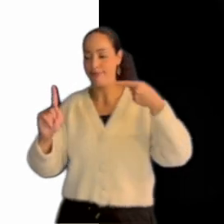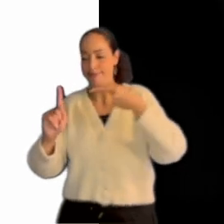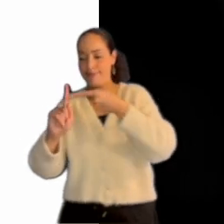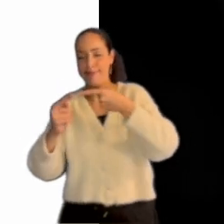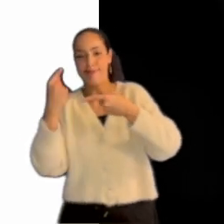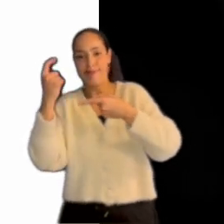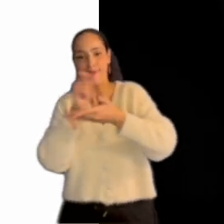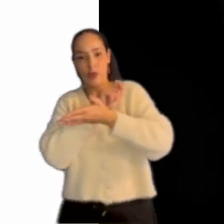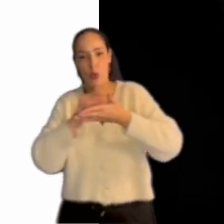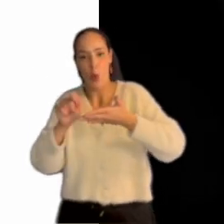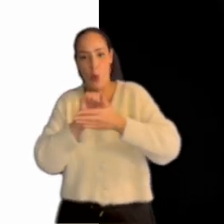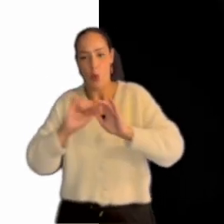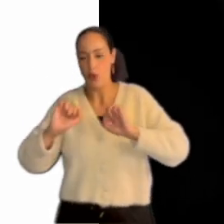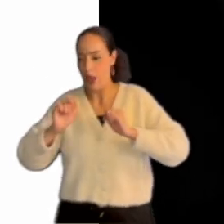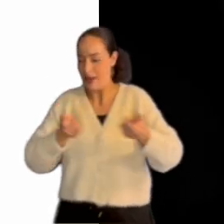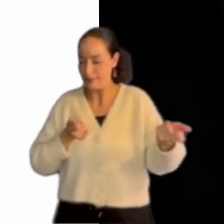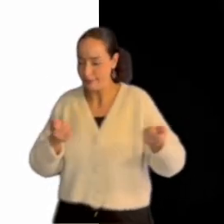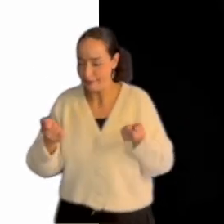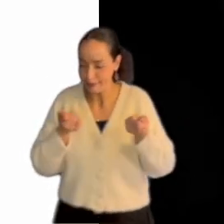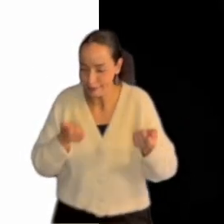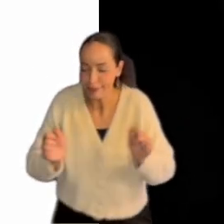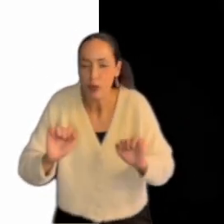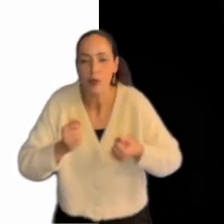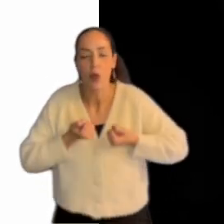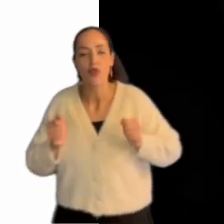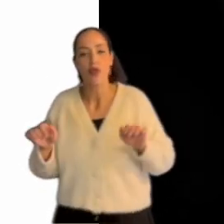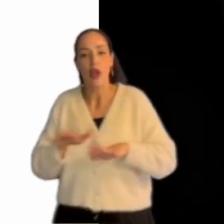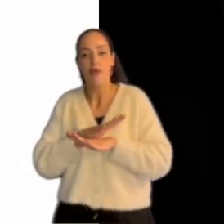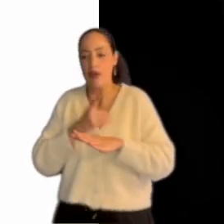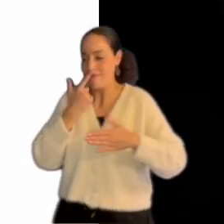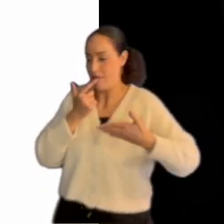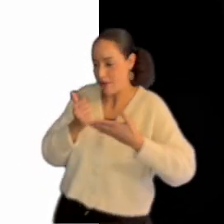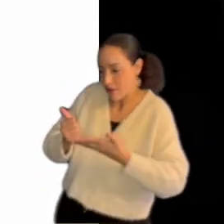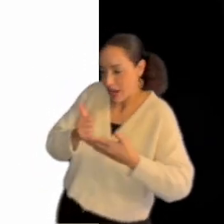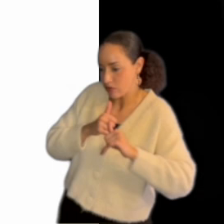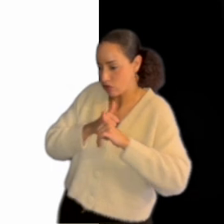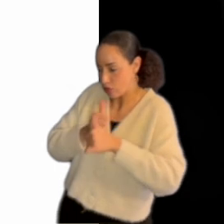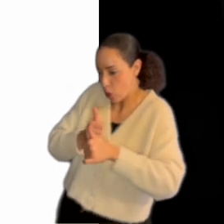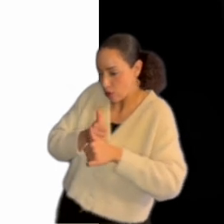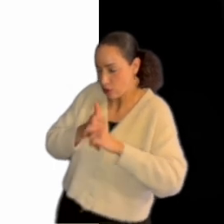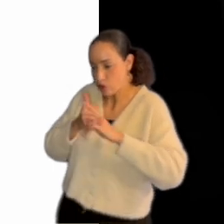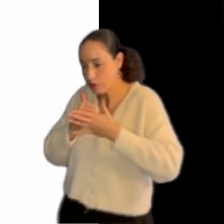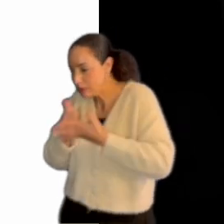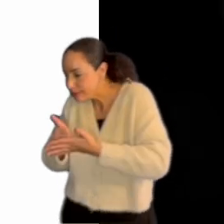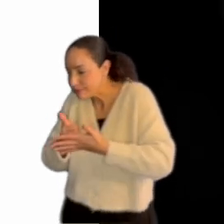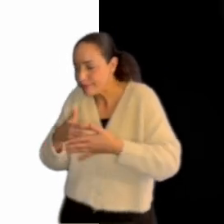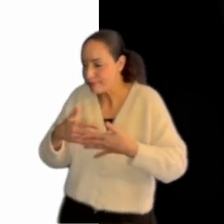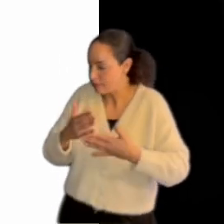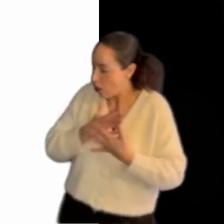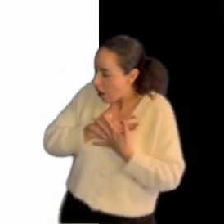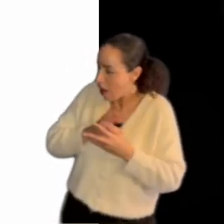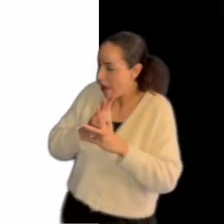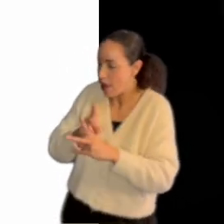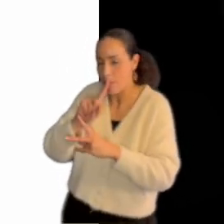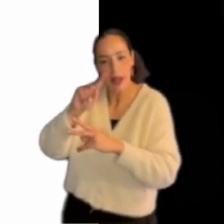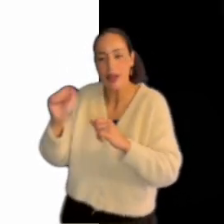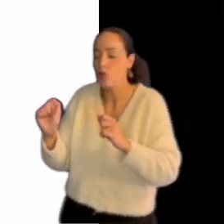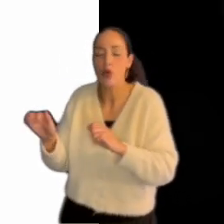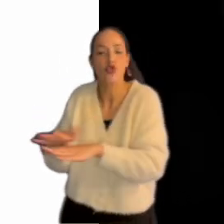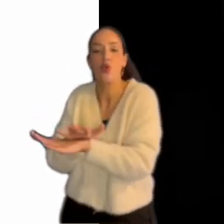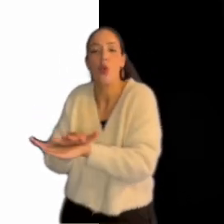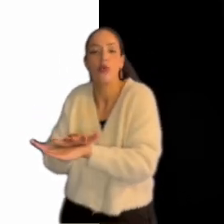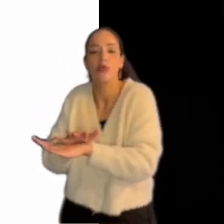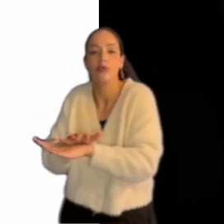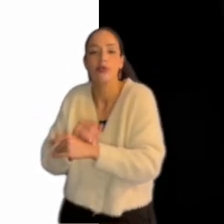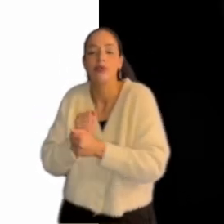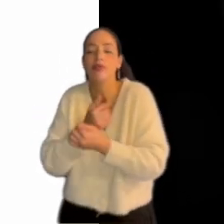cure. Many benevolent and well-intentioned attempts to assist the survivor flounder because this basic principle of empowerment is not